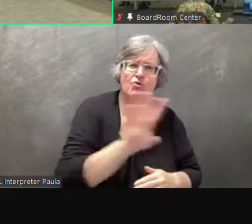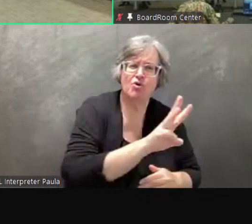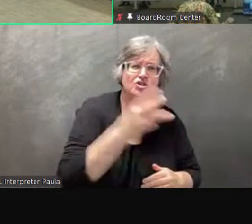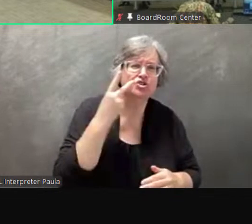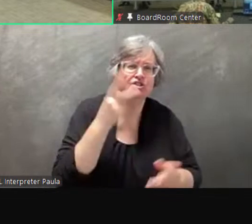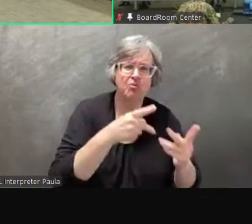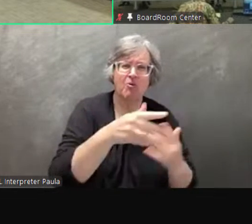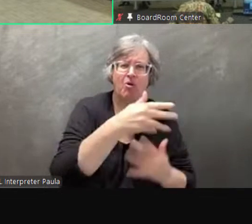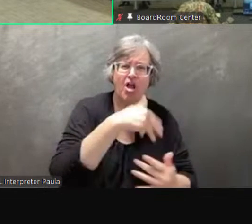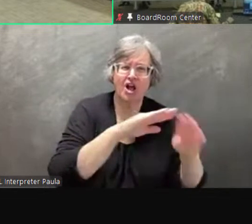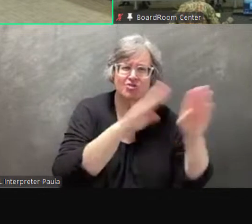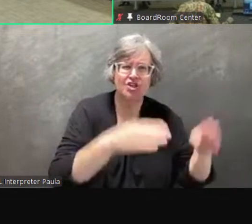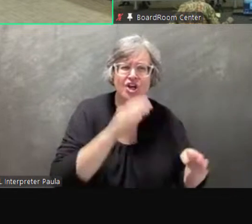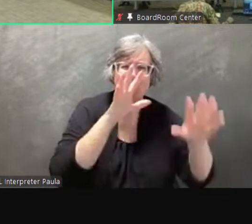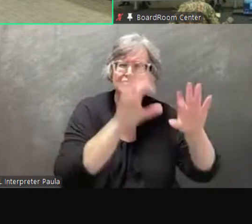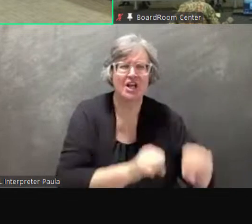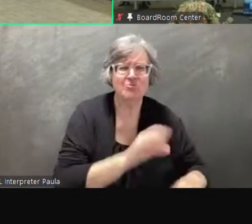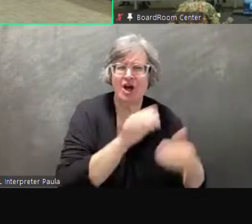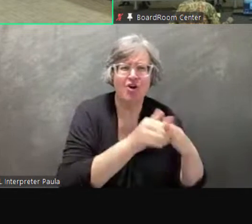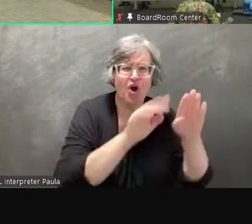You don't take them all down.